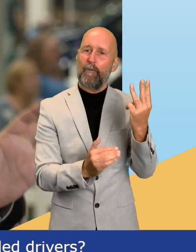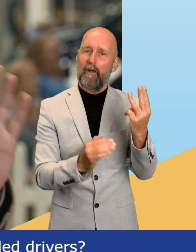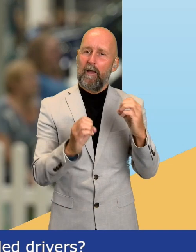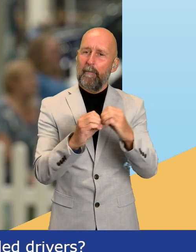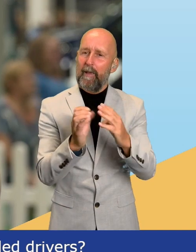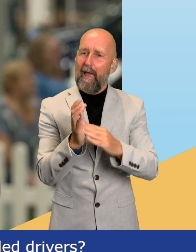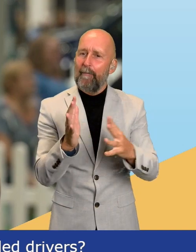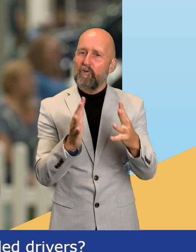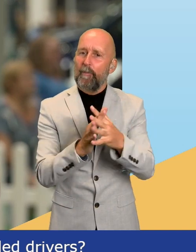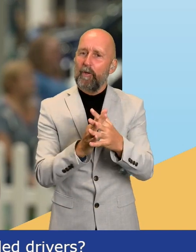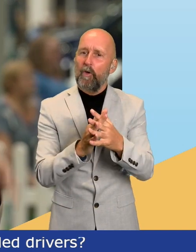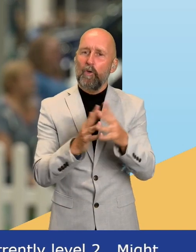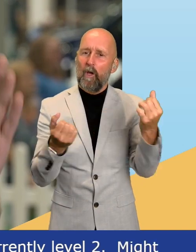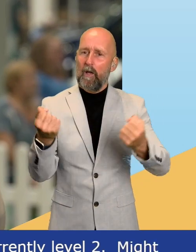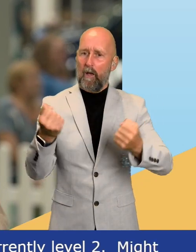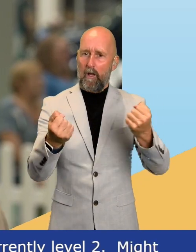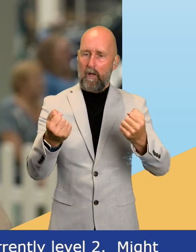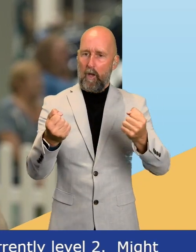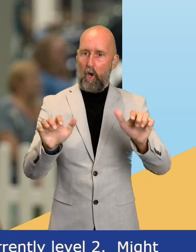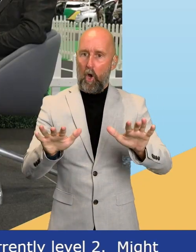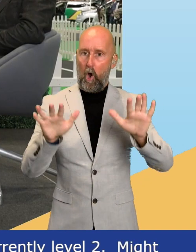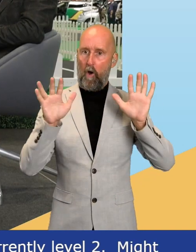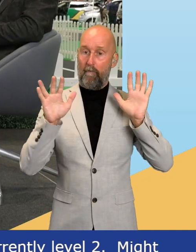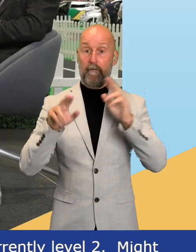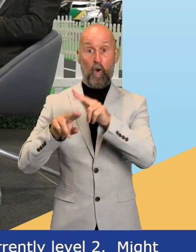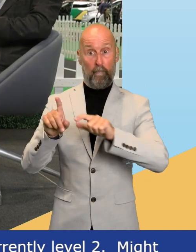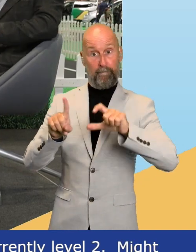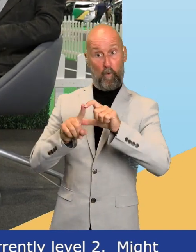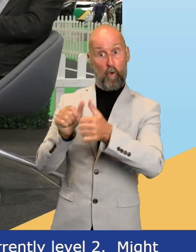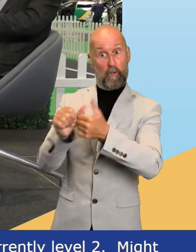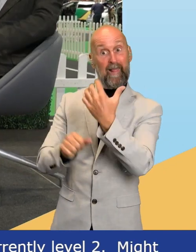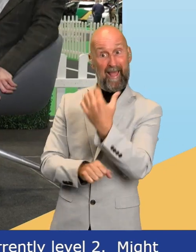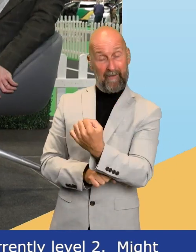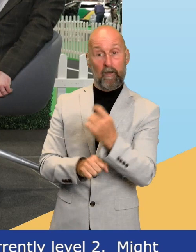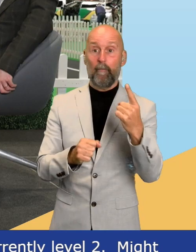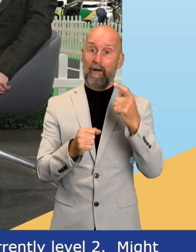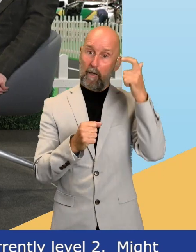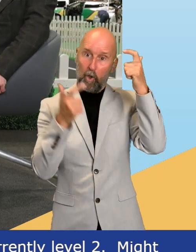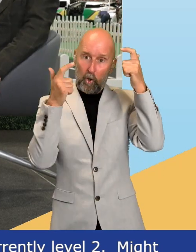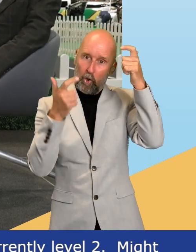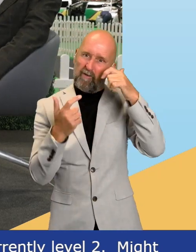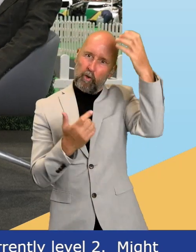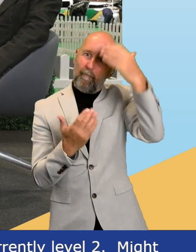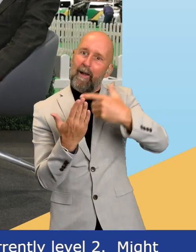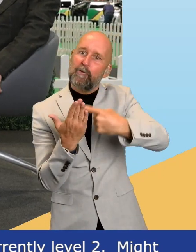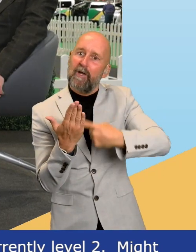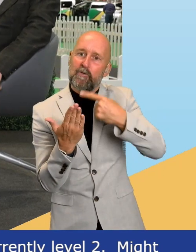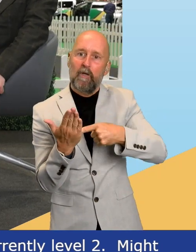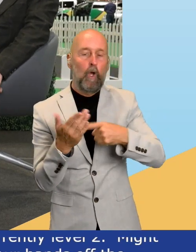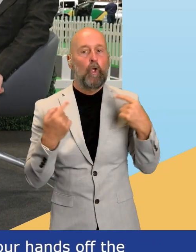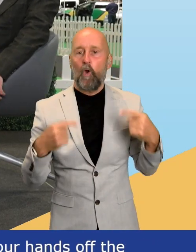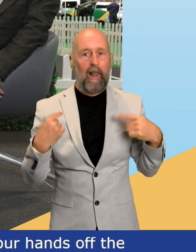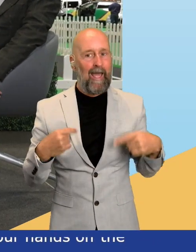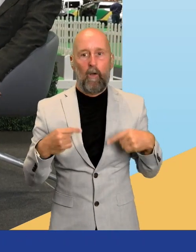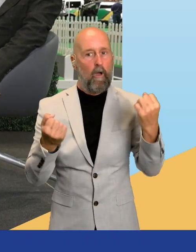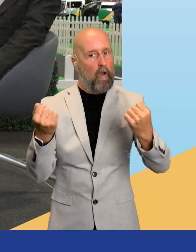where you can take your hands off the steering wheel. Ford have as well. But legislation in the UK doesn't allow it. Yeah, it doesn't allow it here yet. So we're still